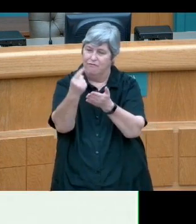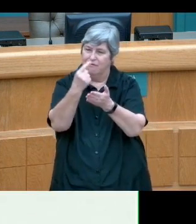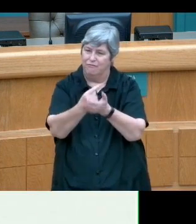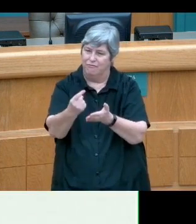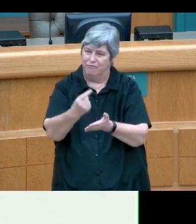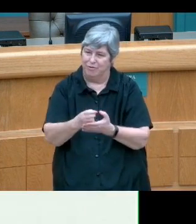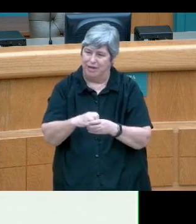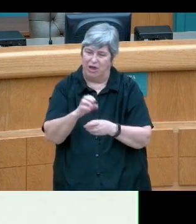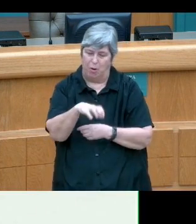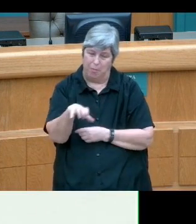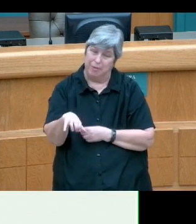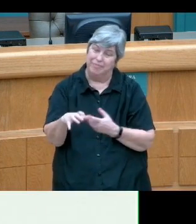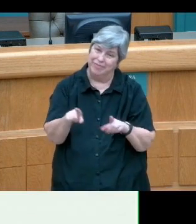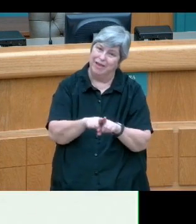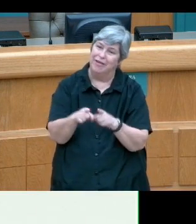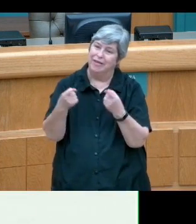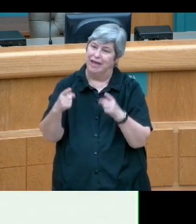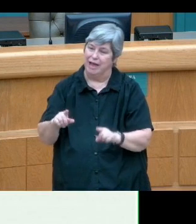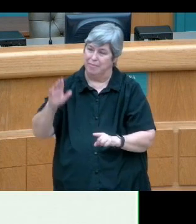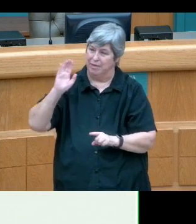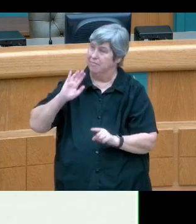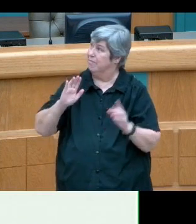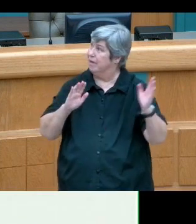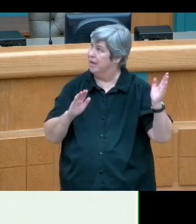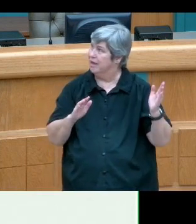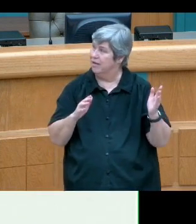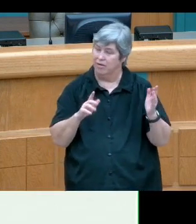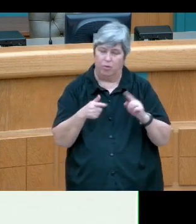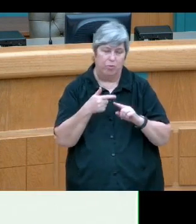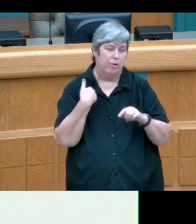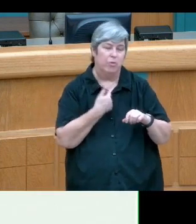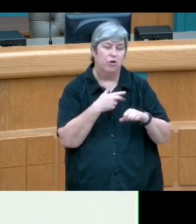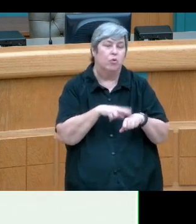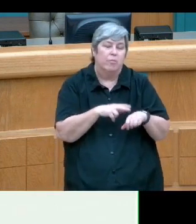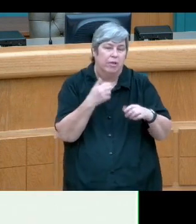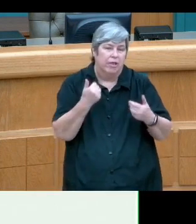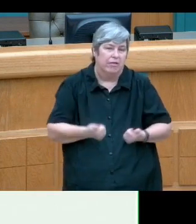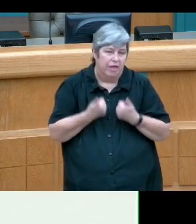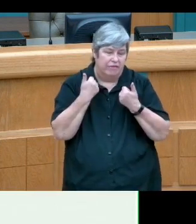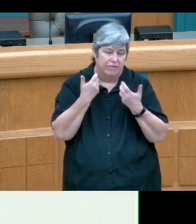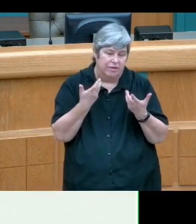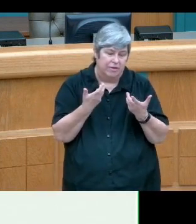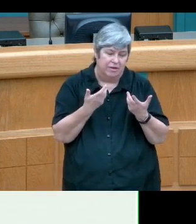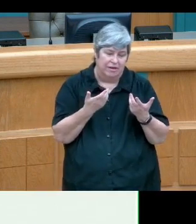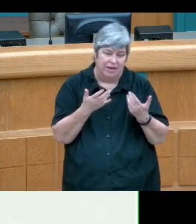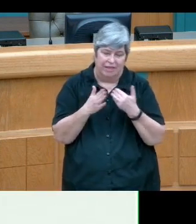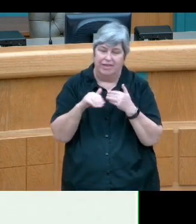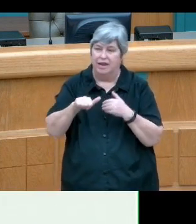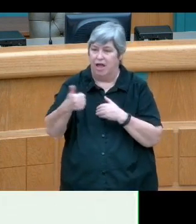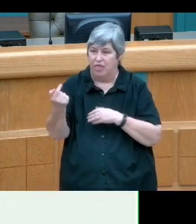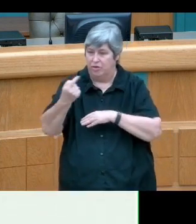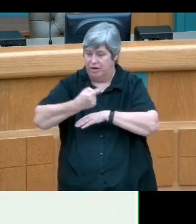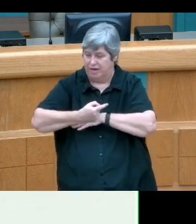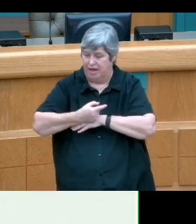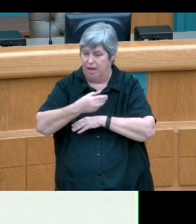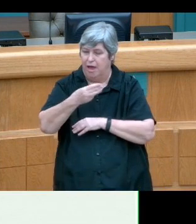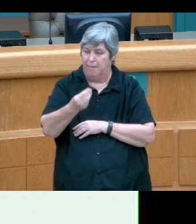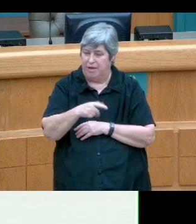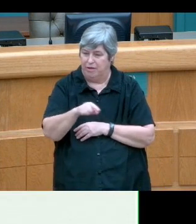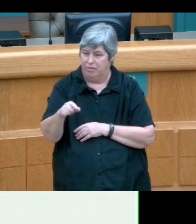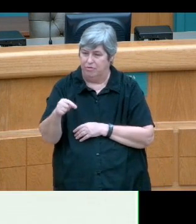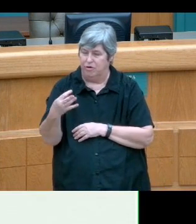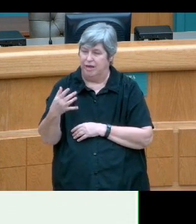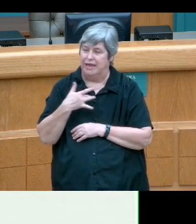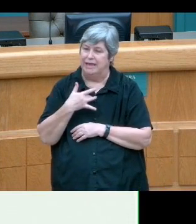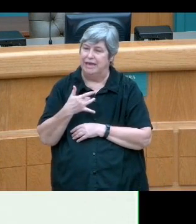week in Corpus Christi, and that also happened back here, back when we were normal, than on any other day of the week. The least activity is